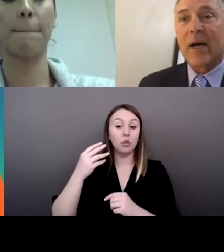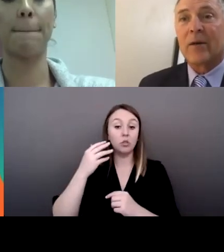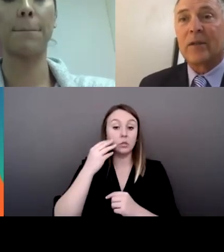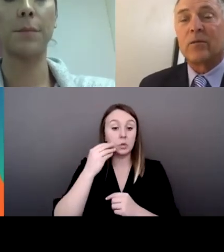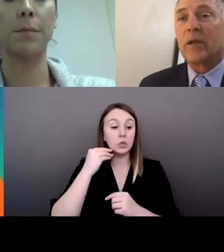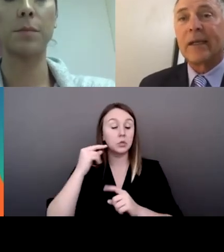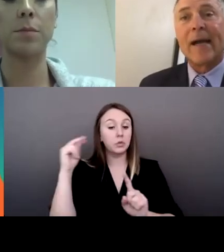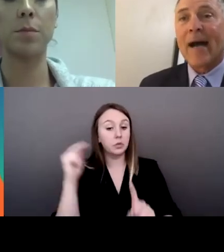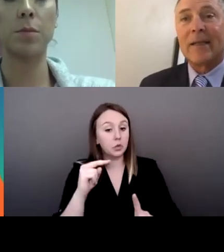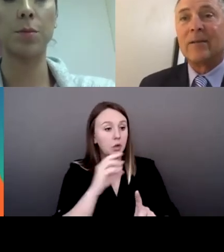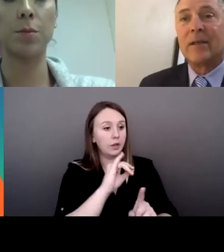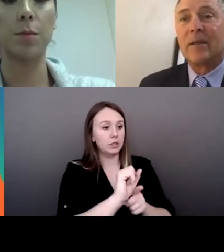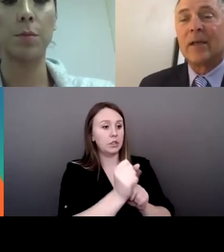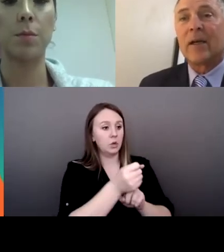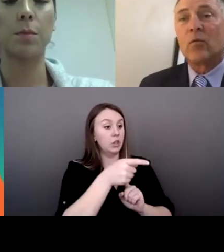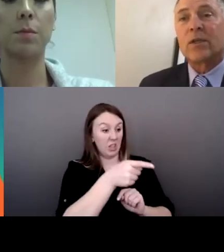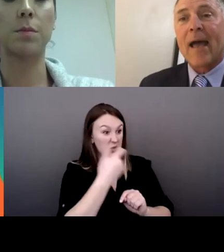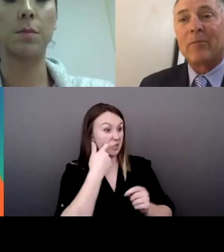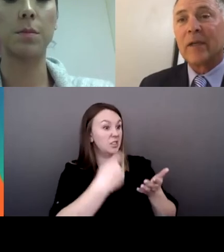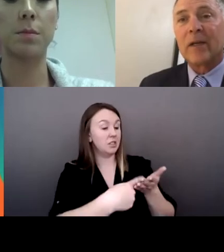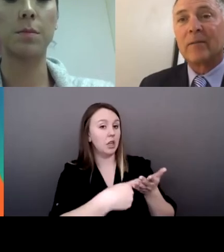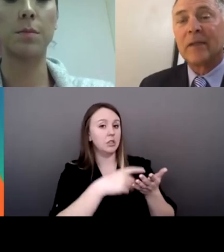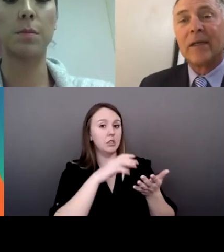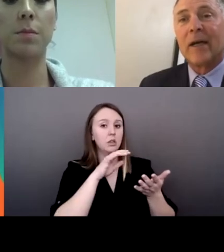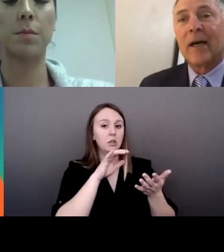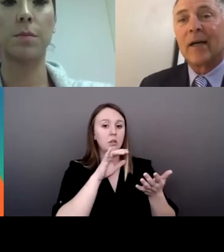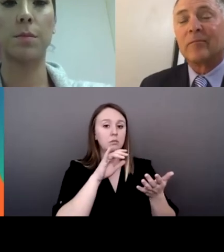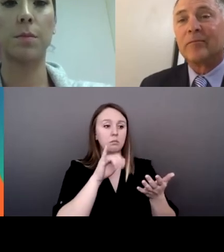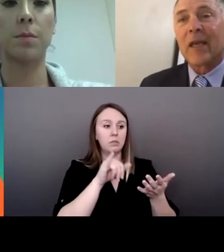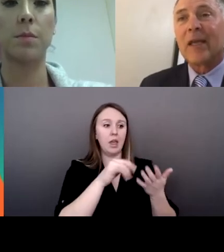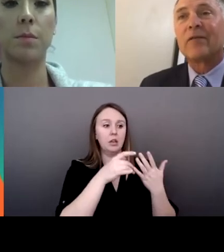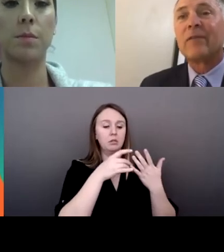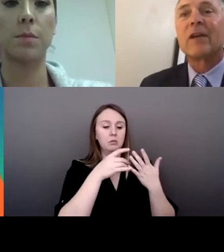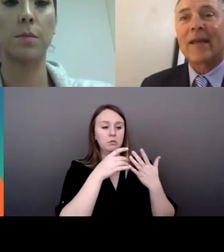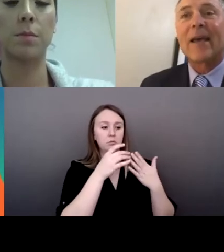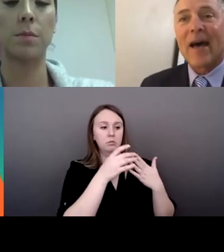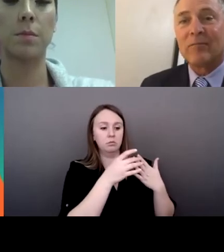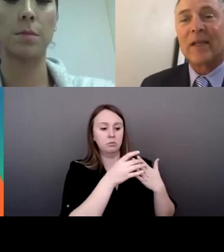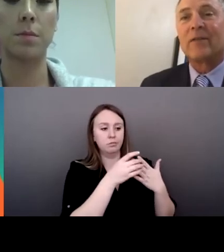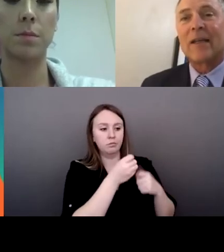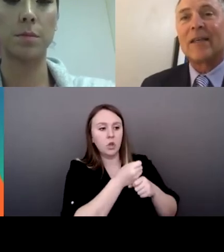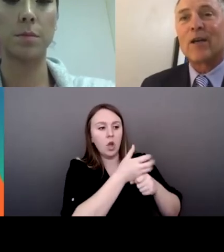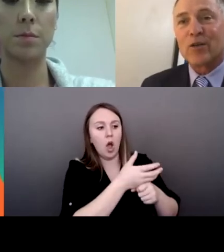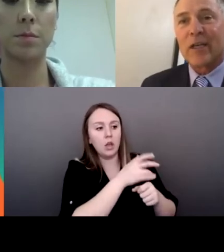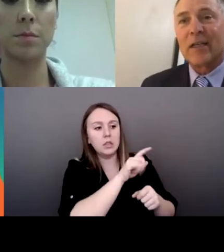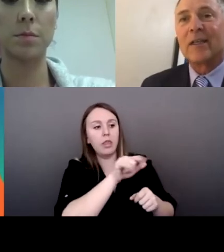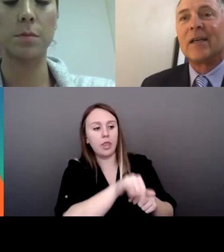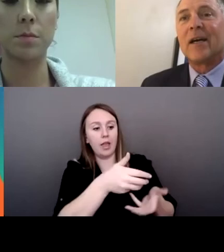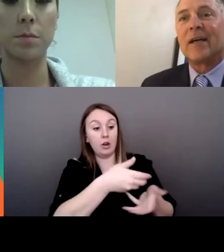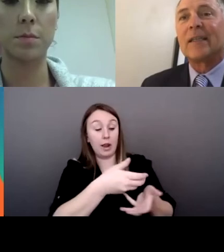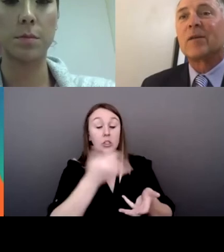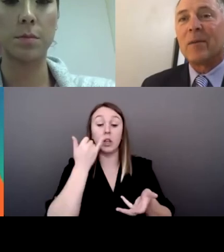talked about that really guide what's happening there. If I've got that, and I've got the